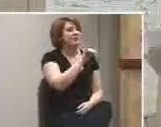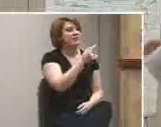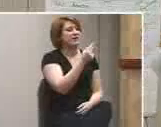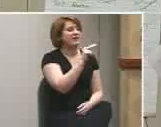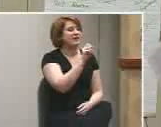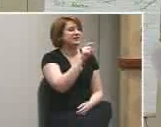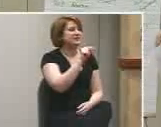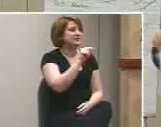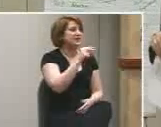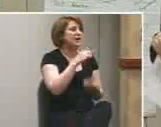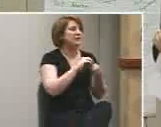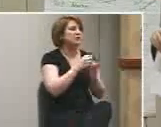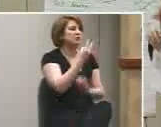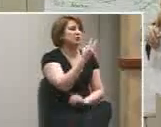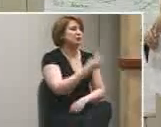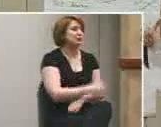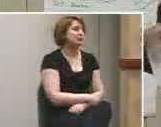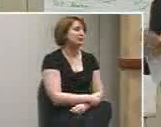2.